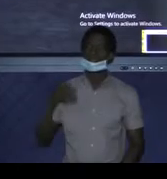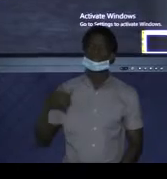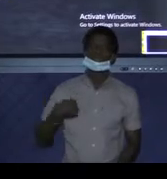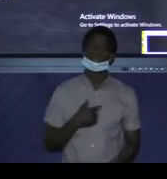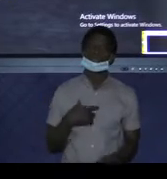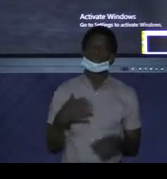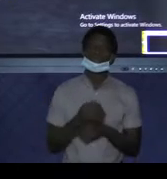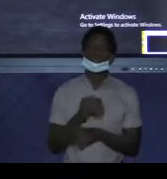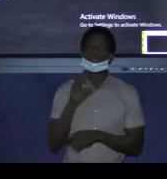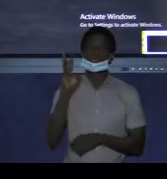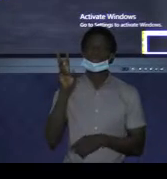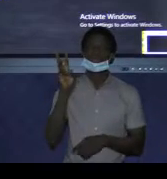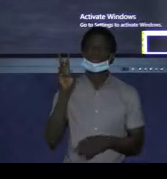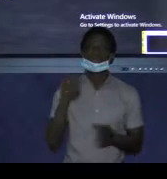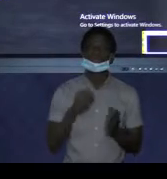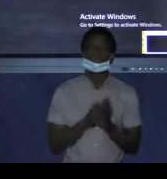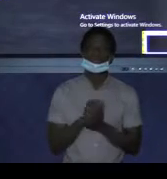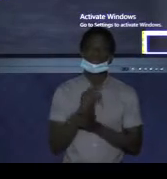And so we get